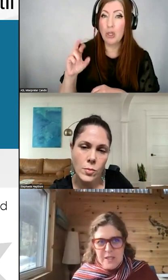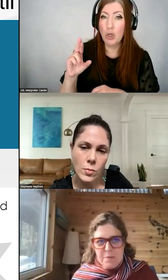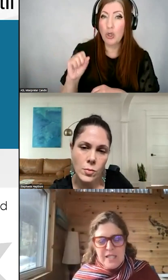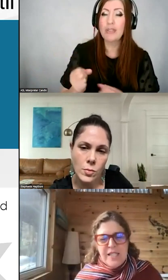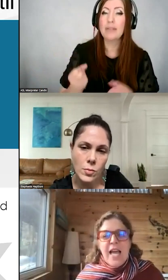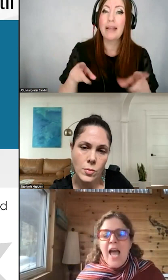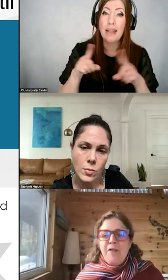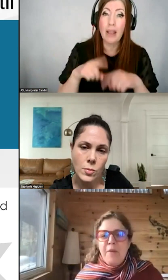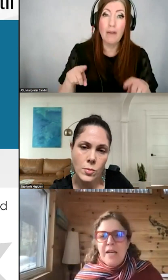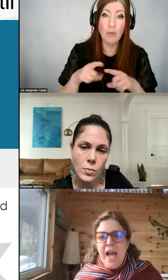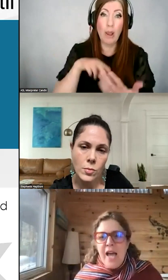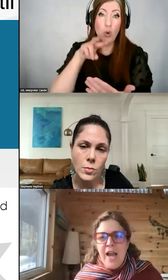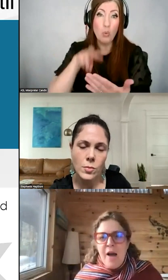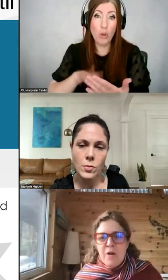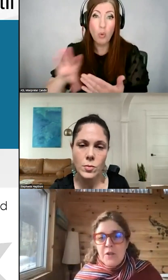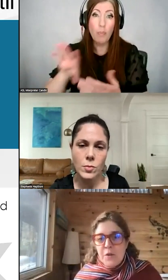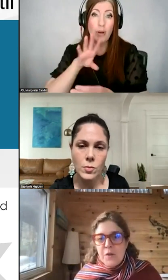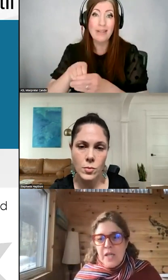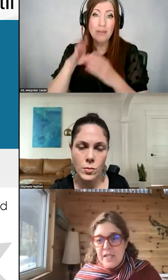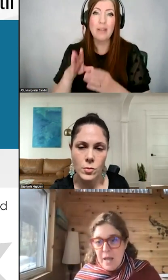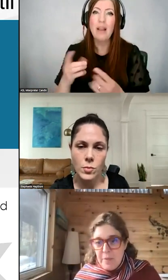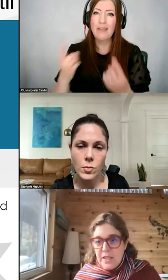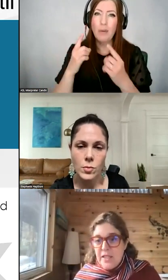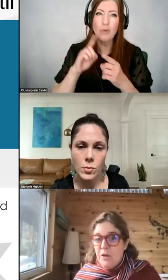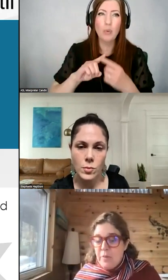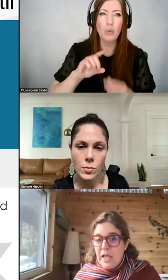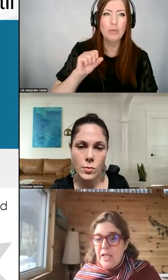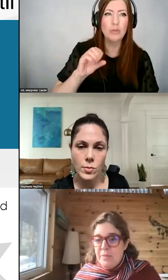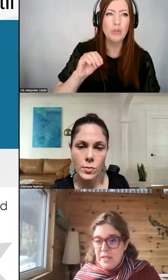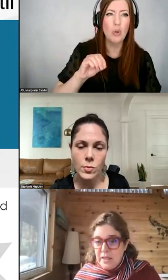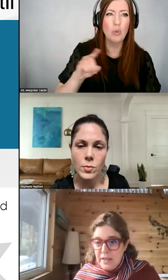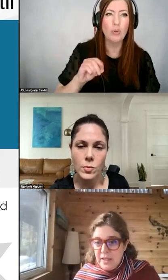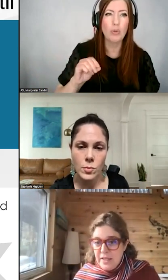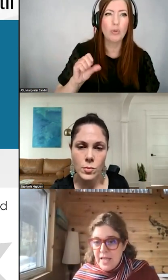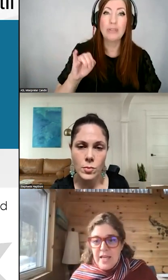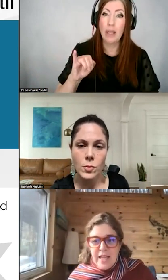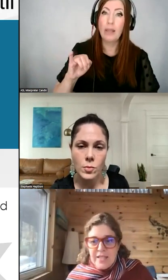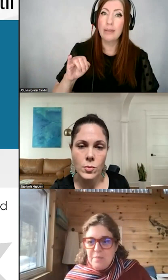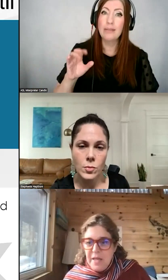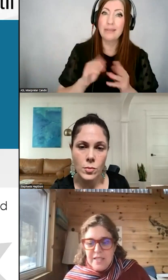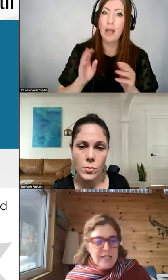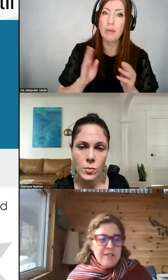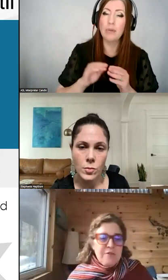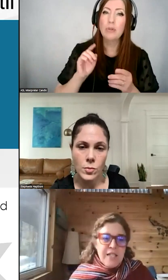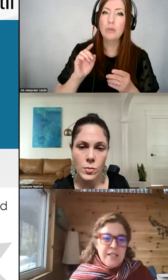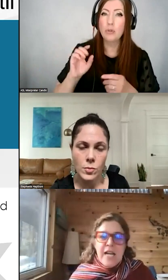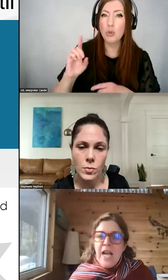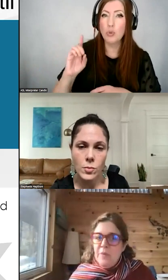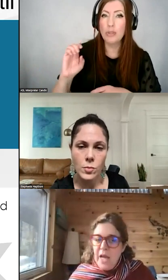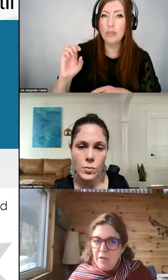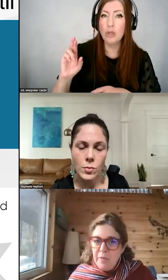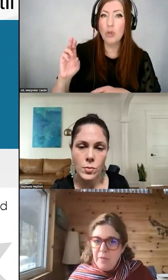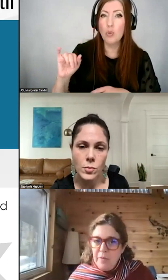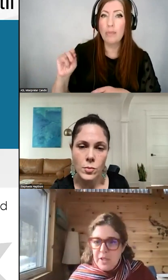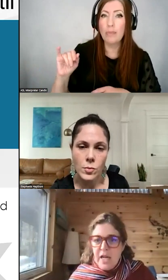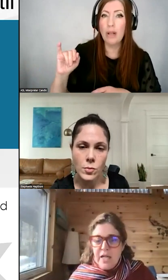through participants, have been at our SOZO-SAY Summit to decriminalize mental illness. That's a big tent event, and